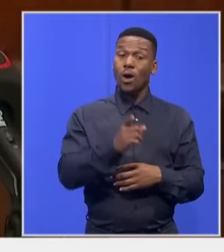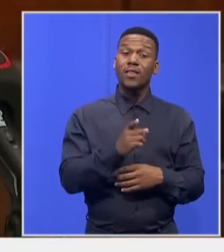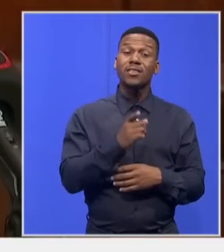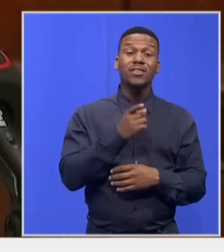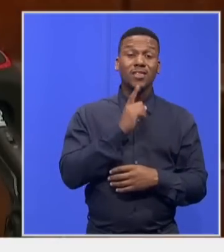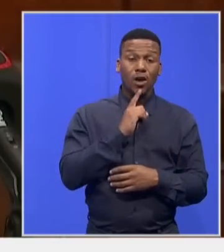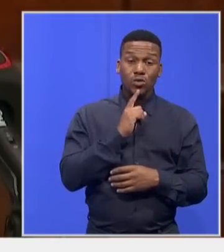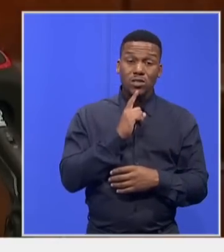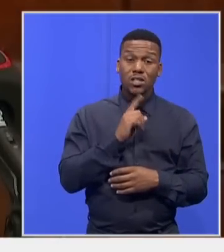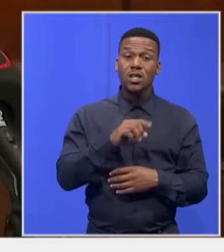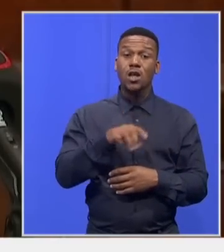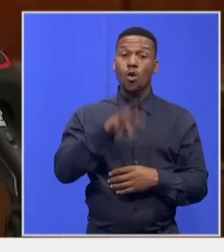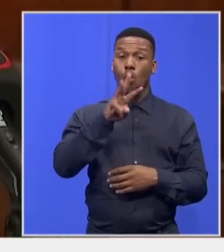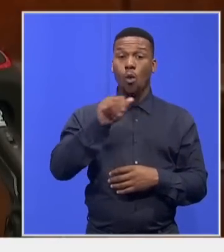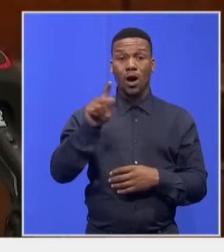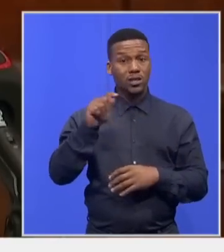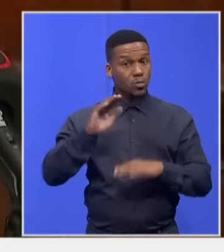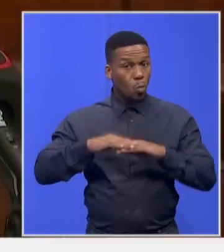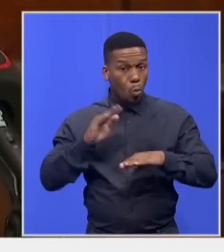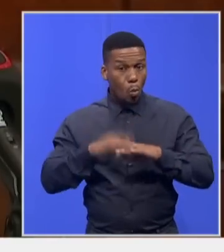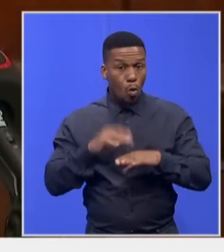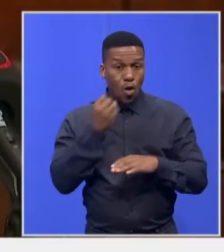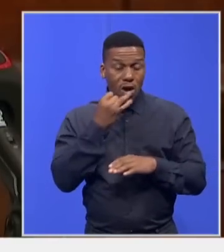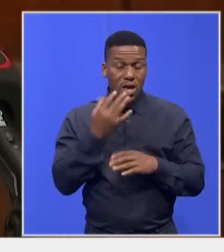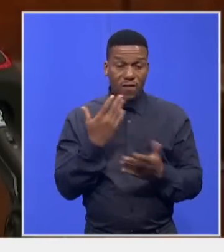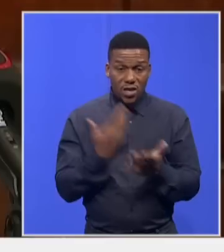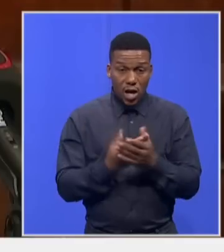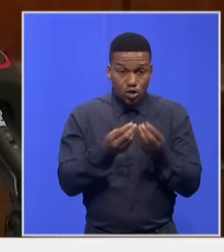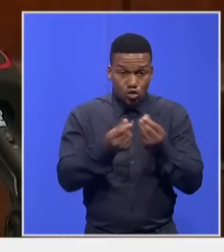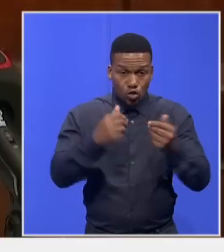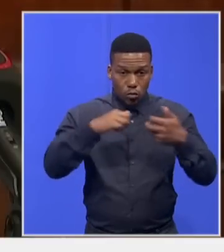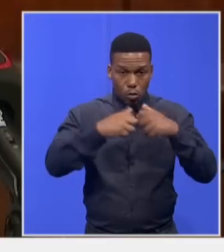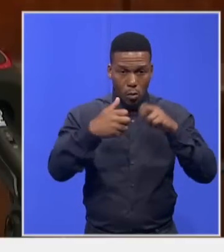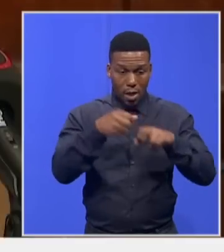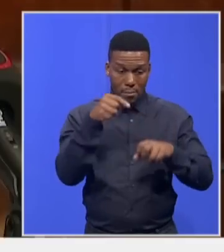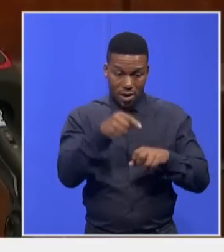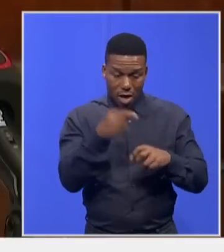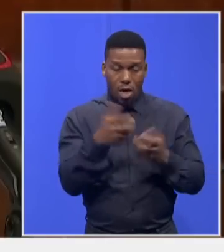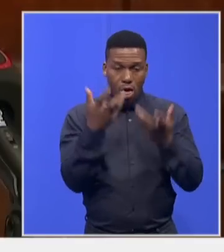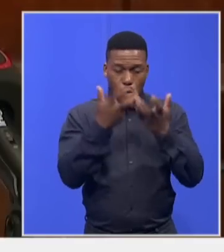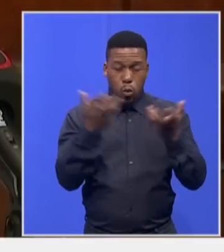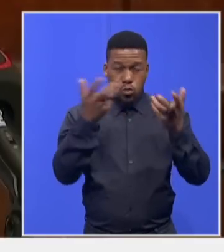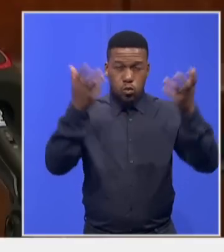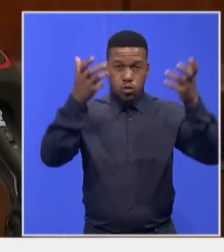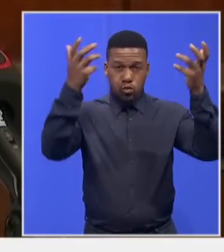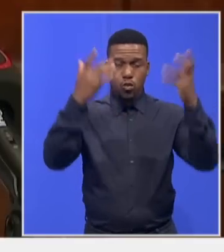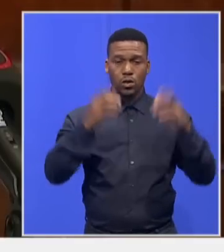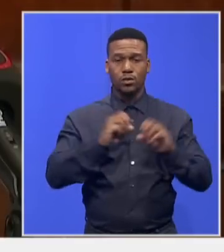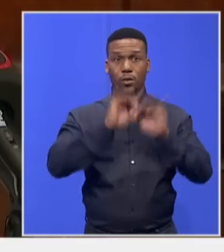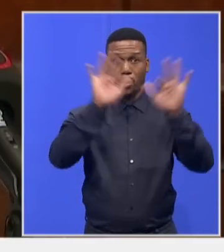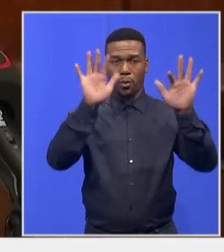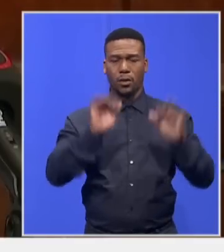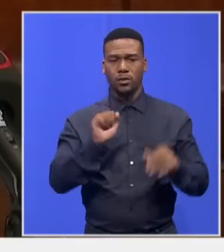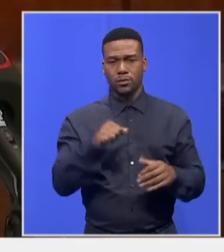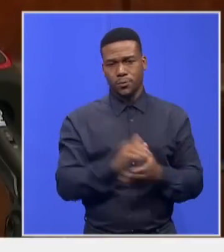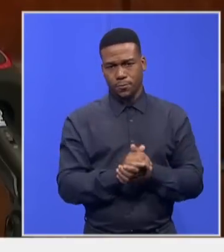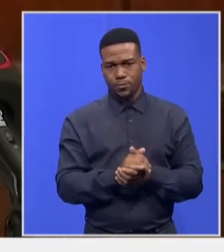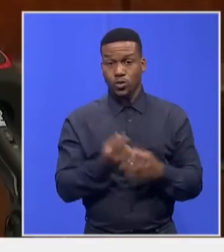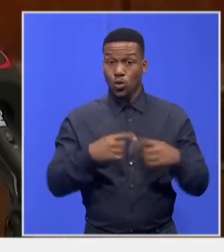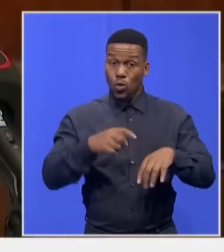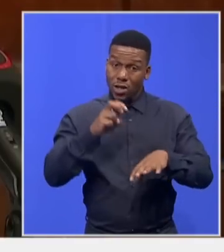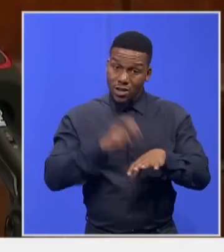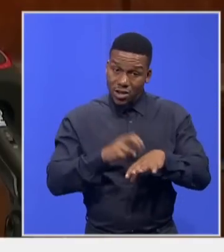by ensuring that we address the issues of emissions. And there's a need for us to invest in